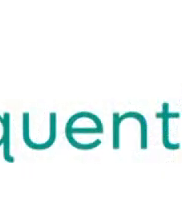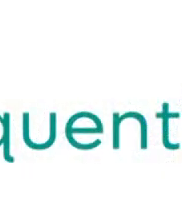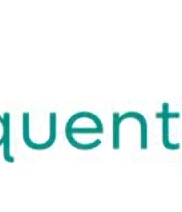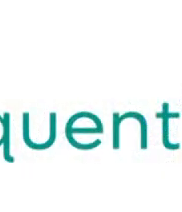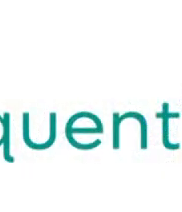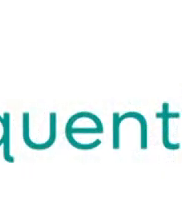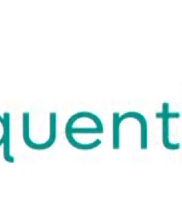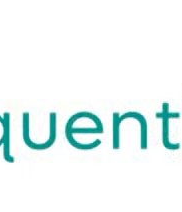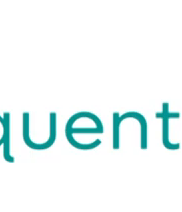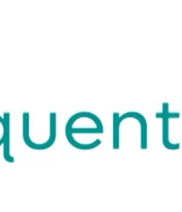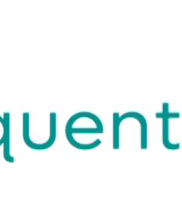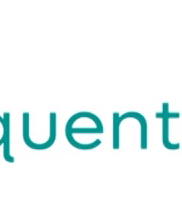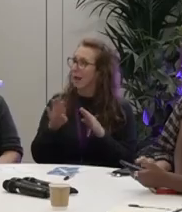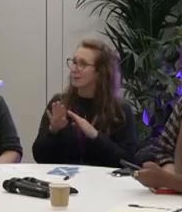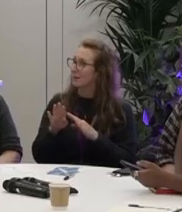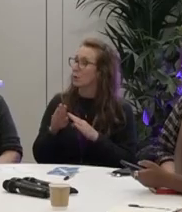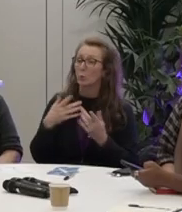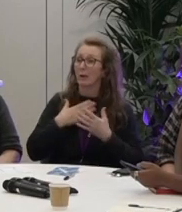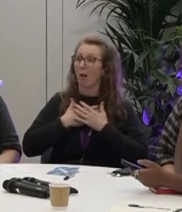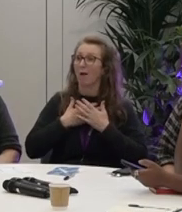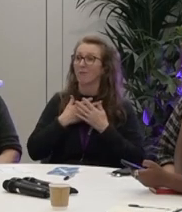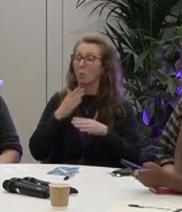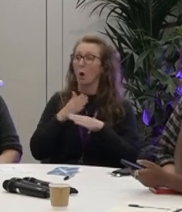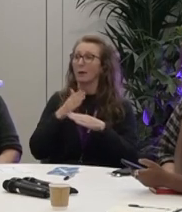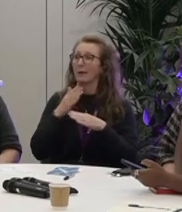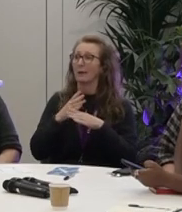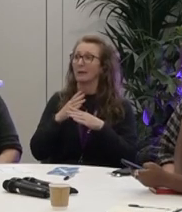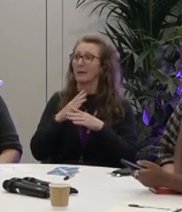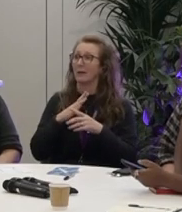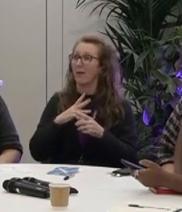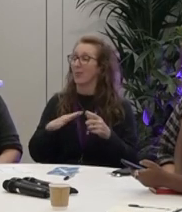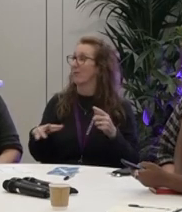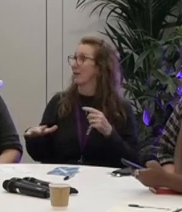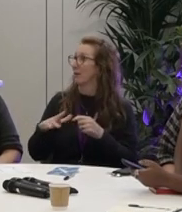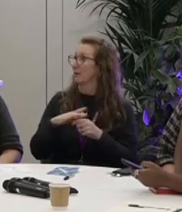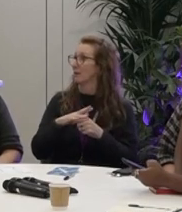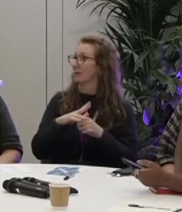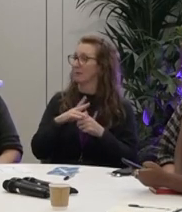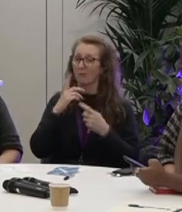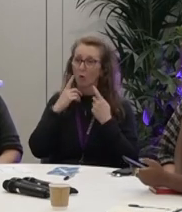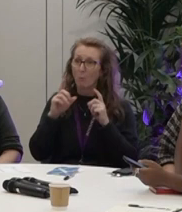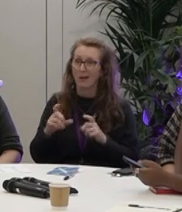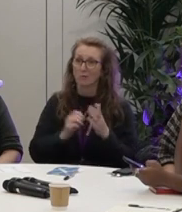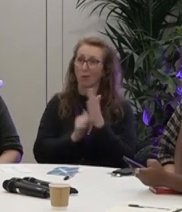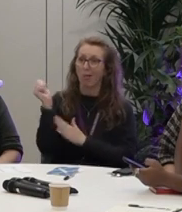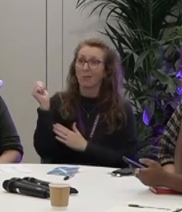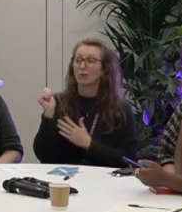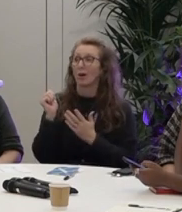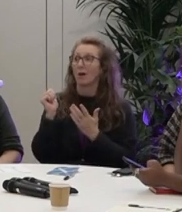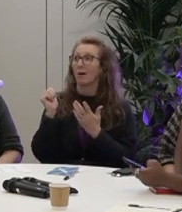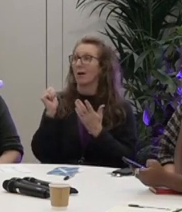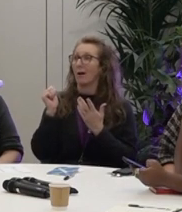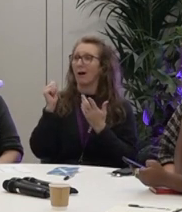practice, we would say. And we love working in the field of convening, conversations, culture, and